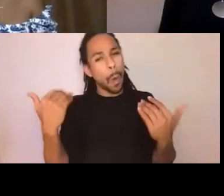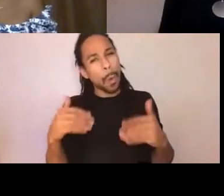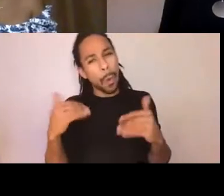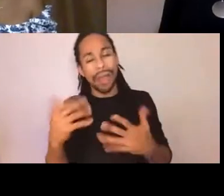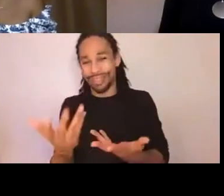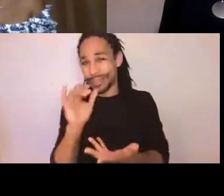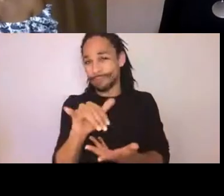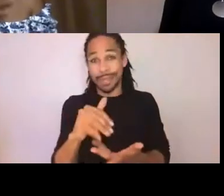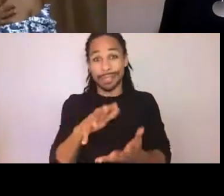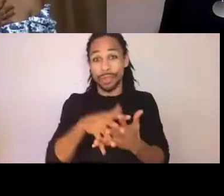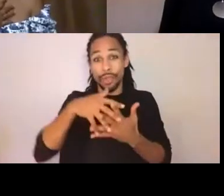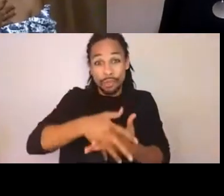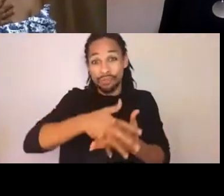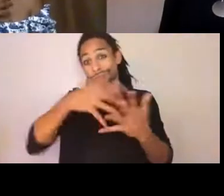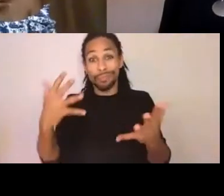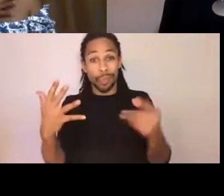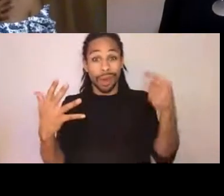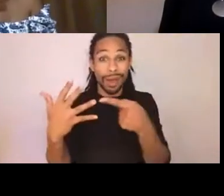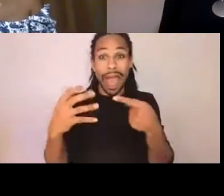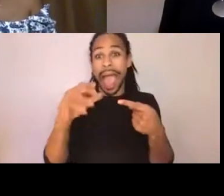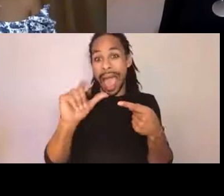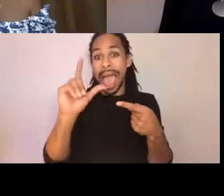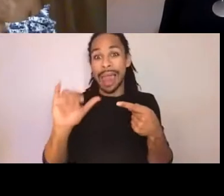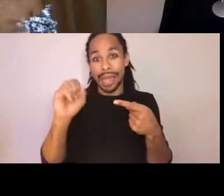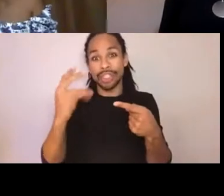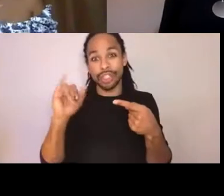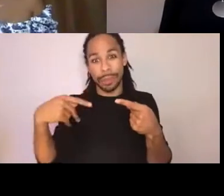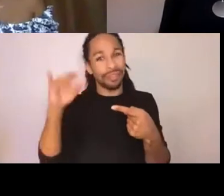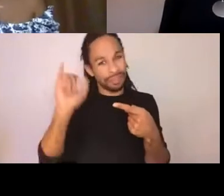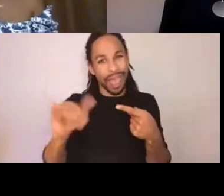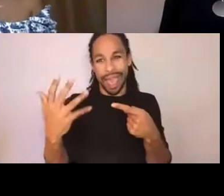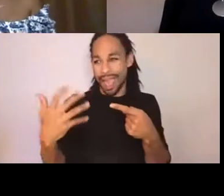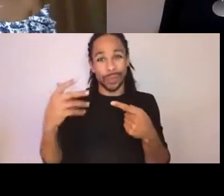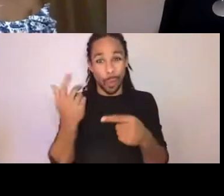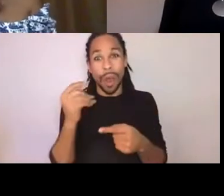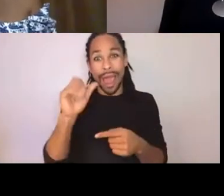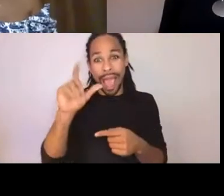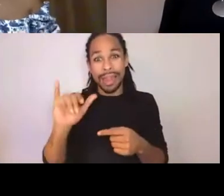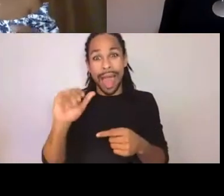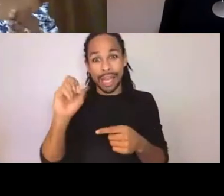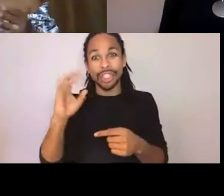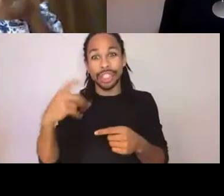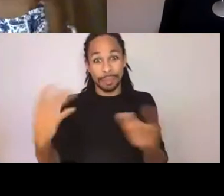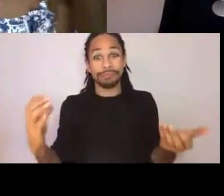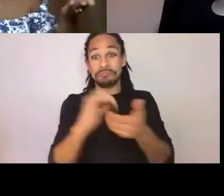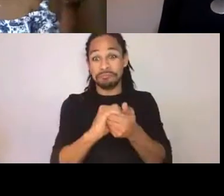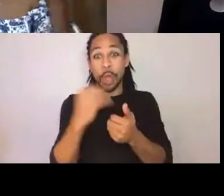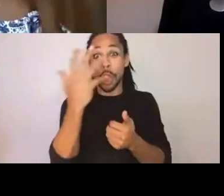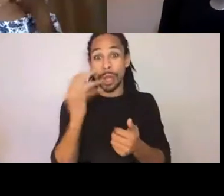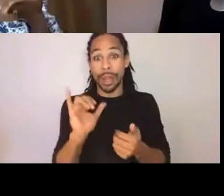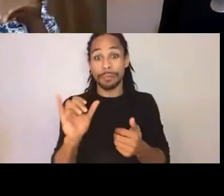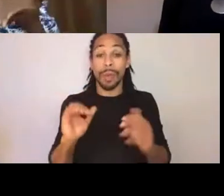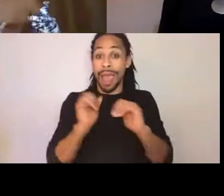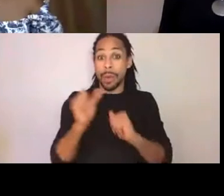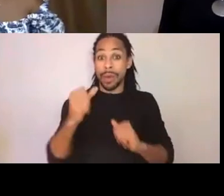of allyship. How can I be an ally to any other community within other communities